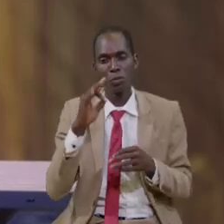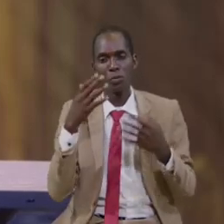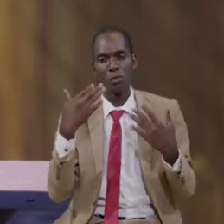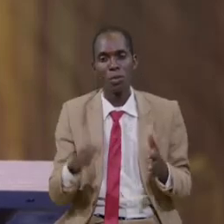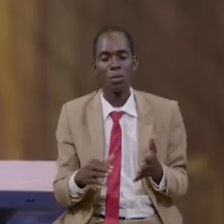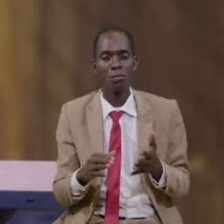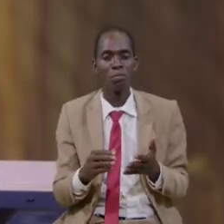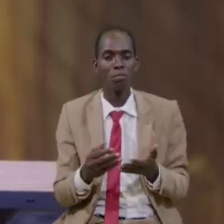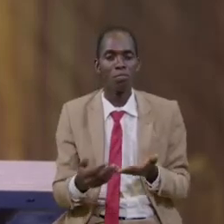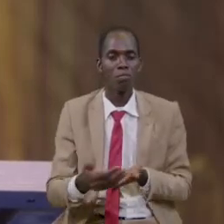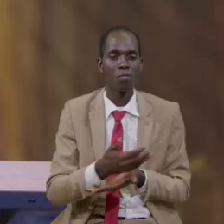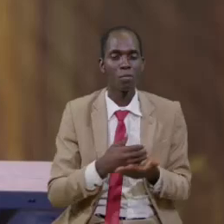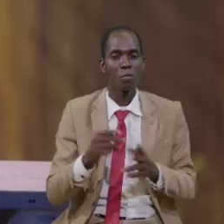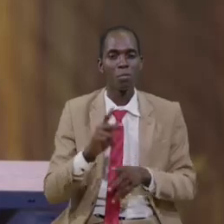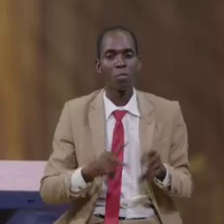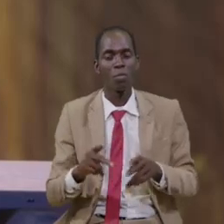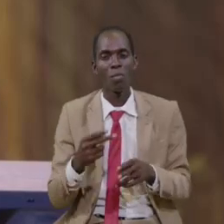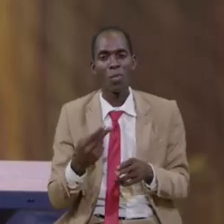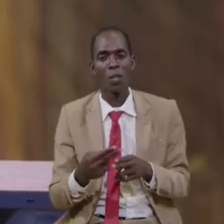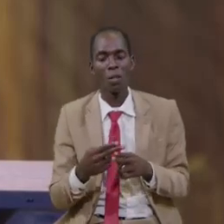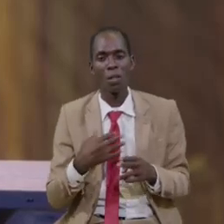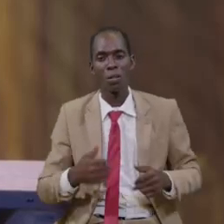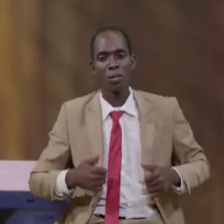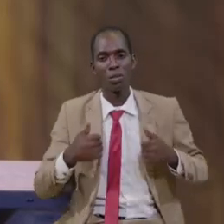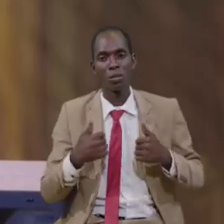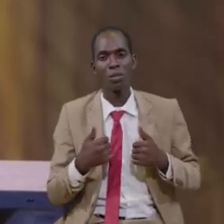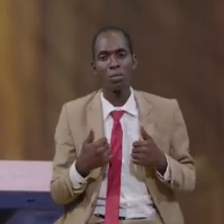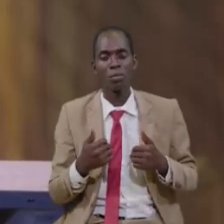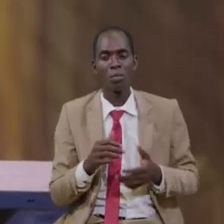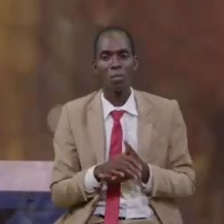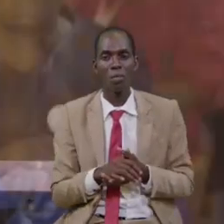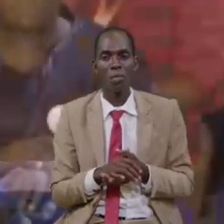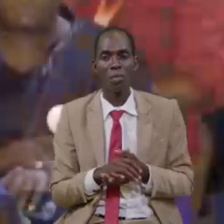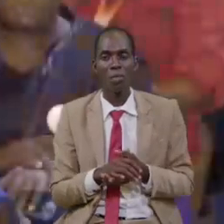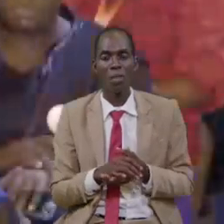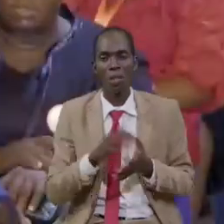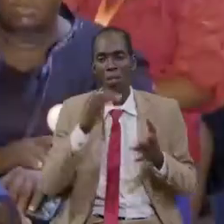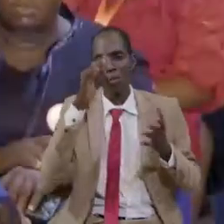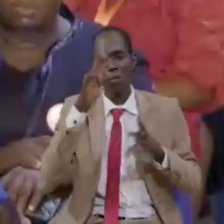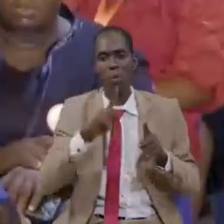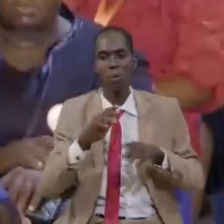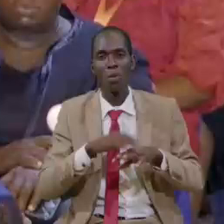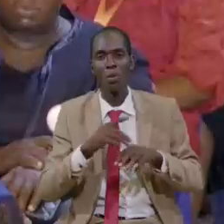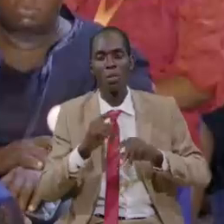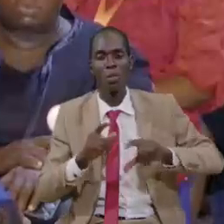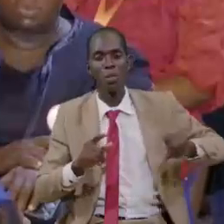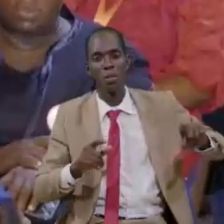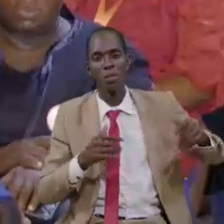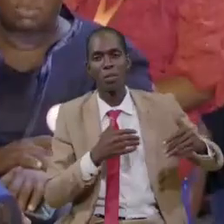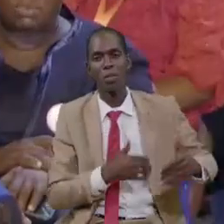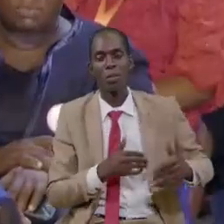Okay, God bless you. On the left side, if you have finished, wave your flag. Thank you. At the far back, in the